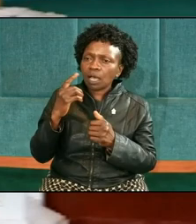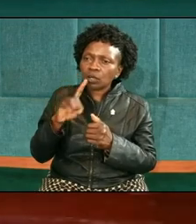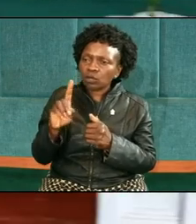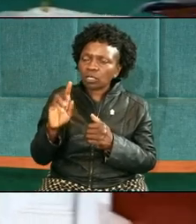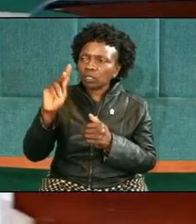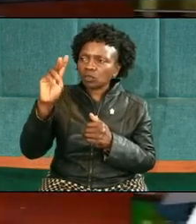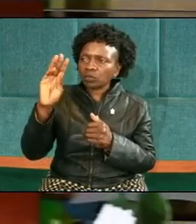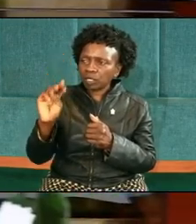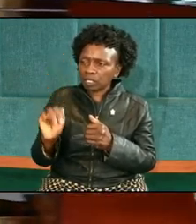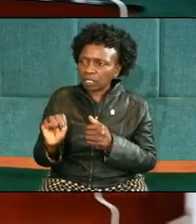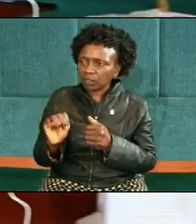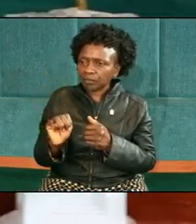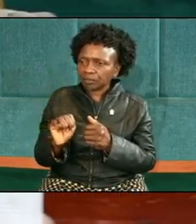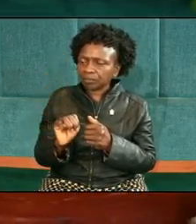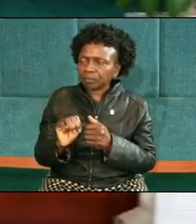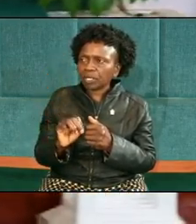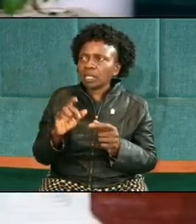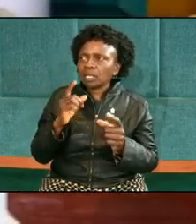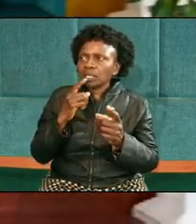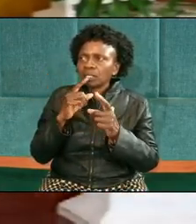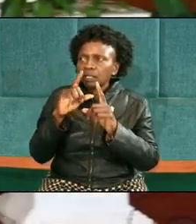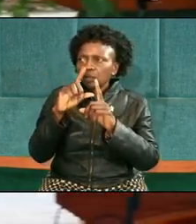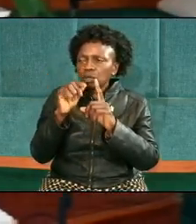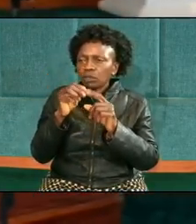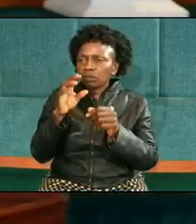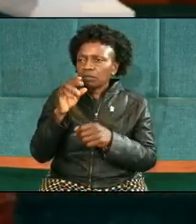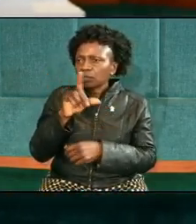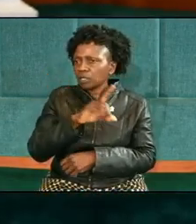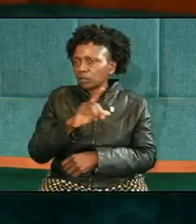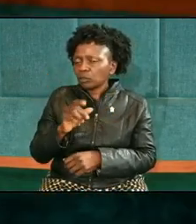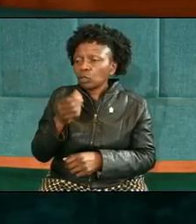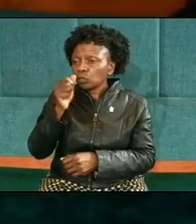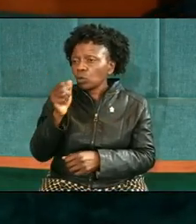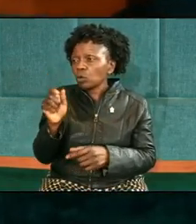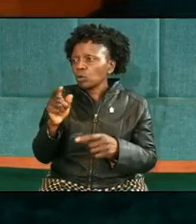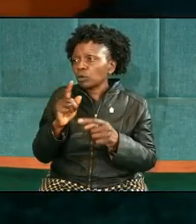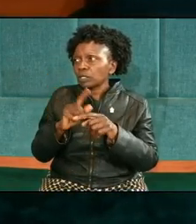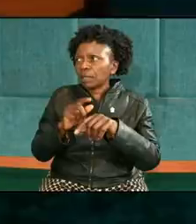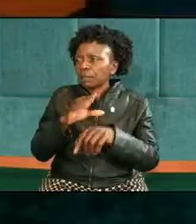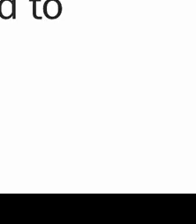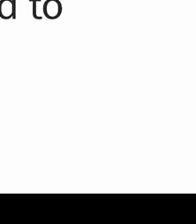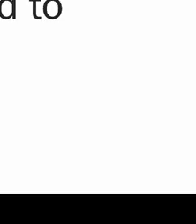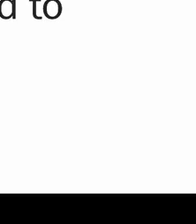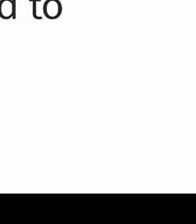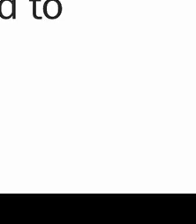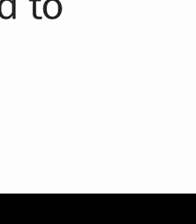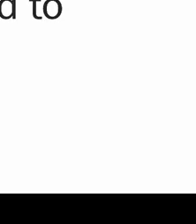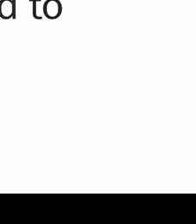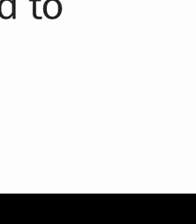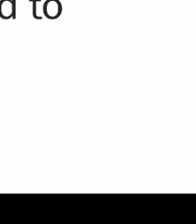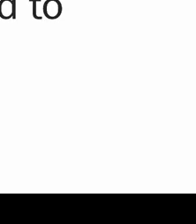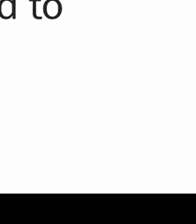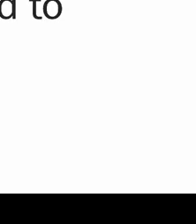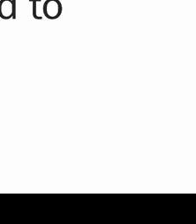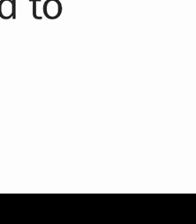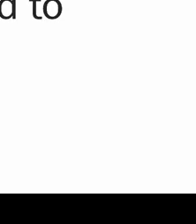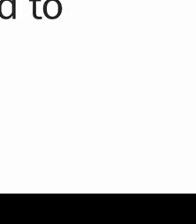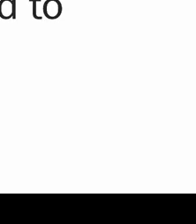of God says, so when, Lord, I love the Lord. So when he ran, the Bible says, the Lord ran after